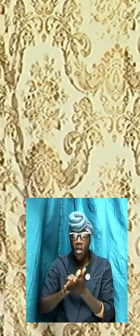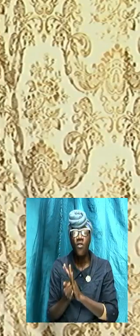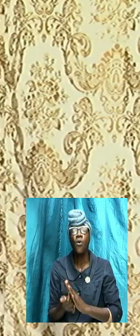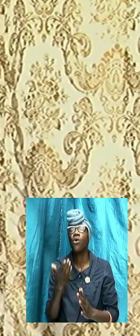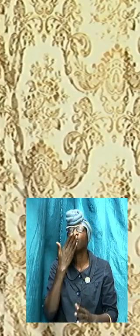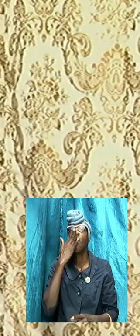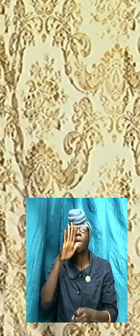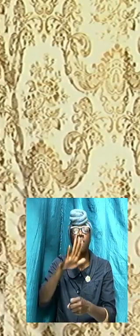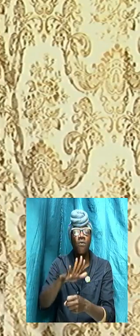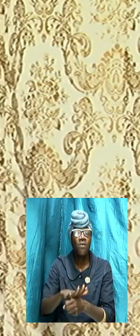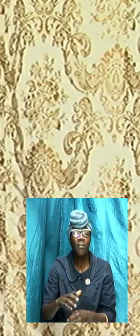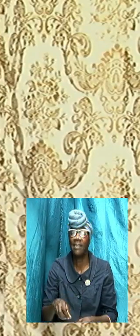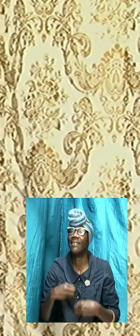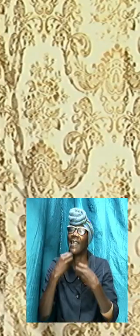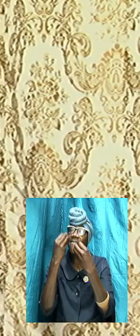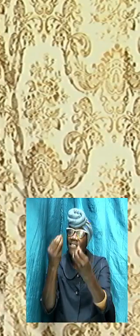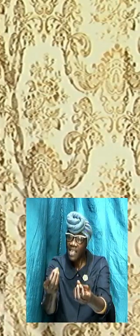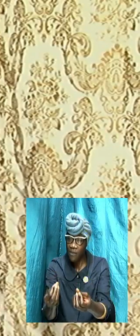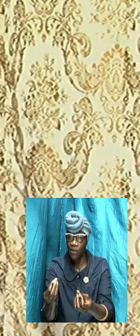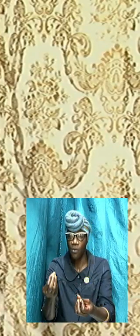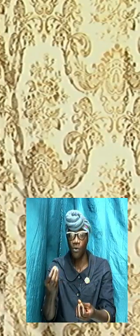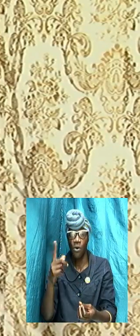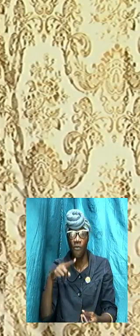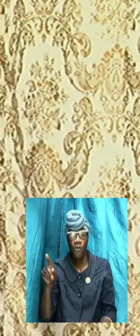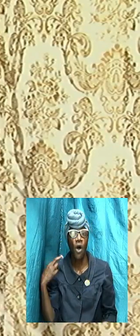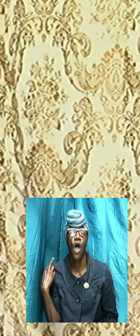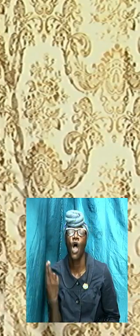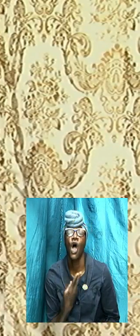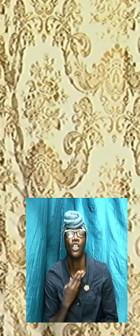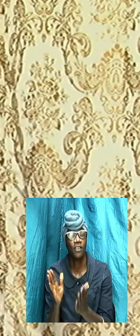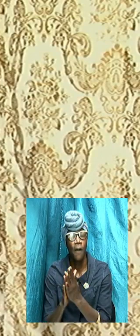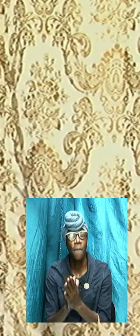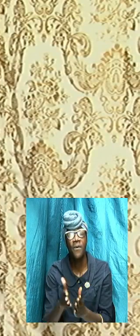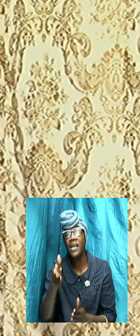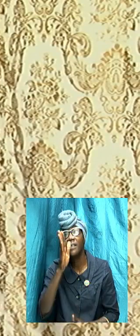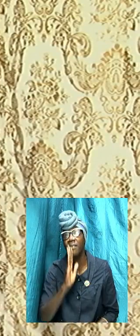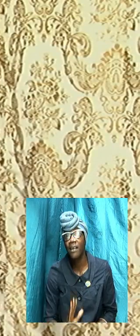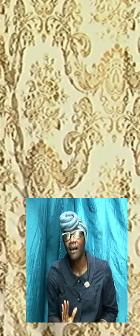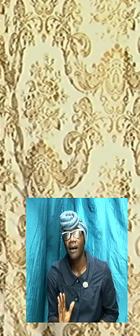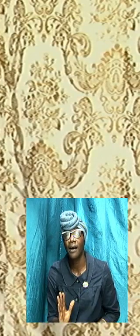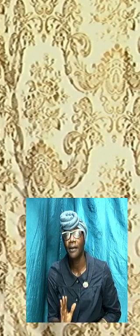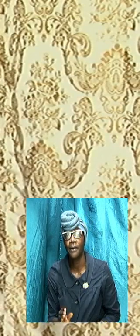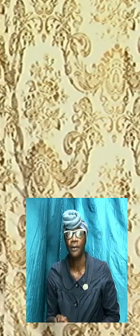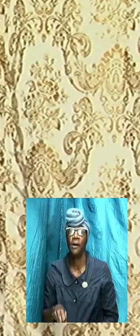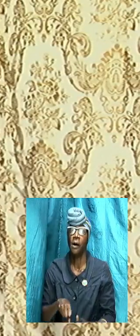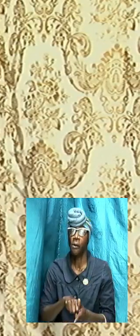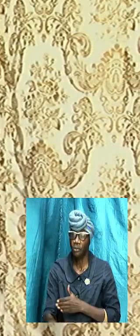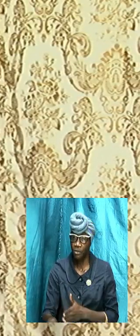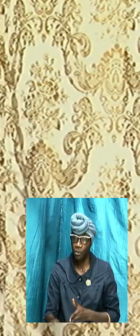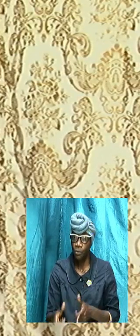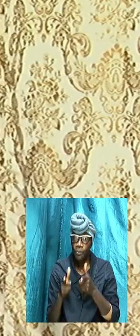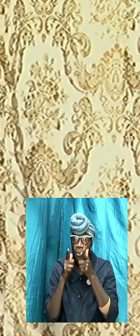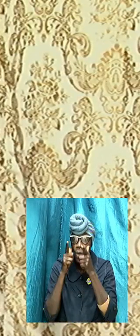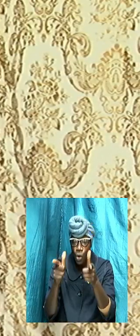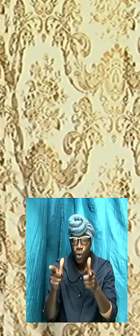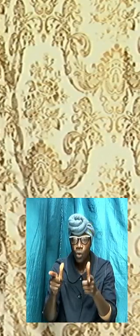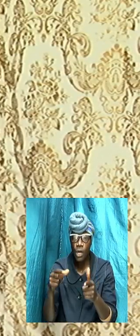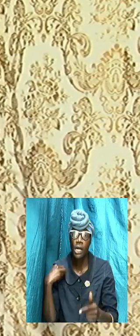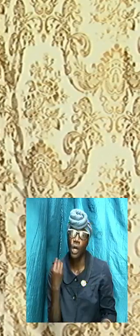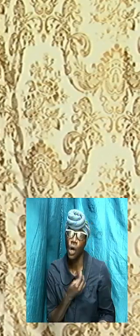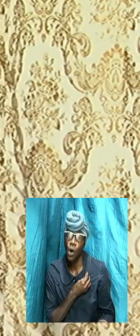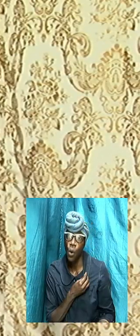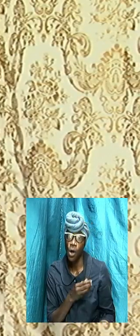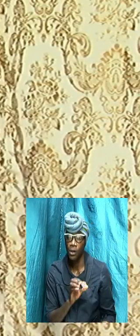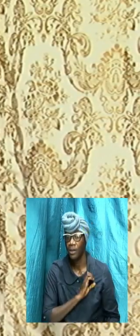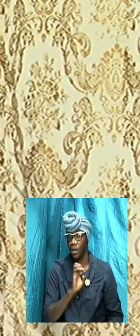has for us. Praise God. Praise God. Praise God. So as we look at our